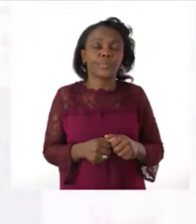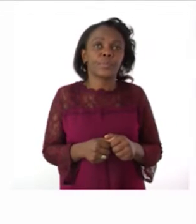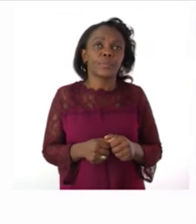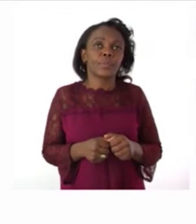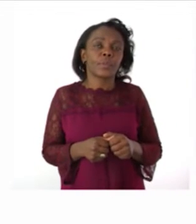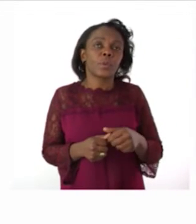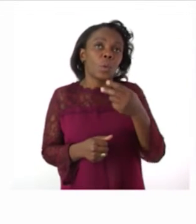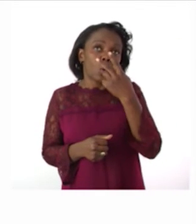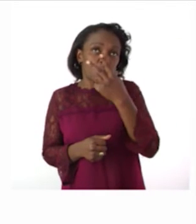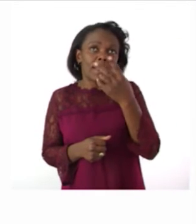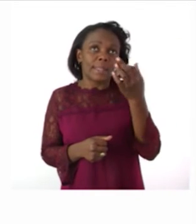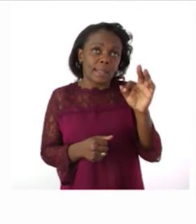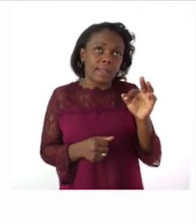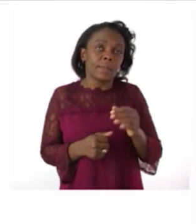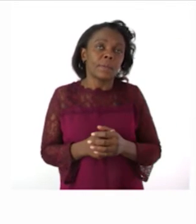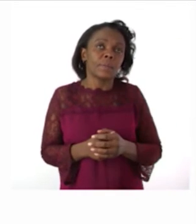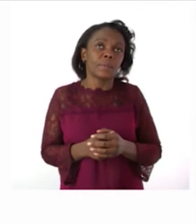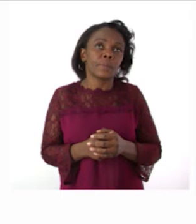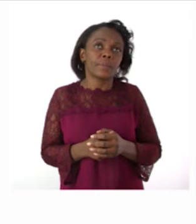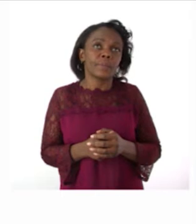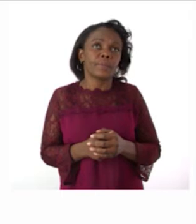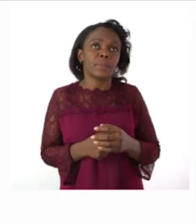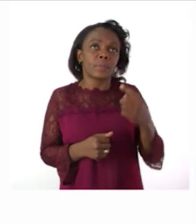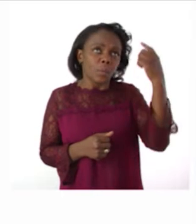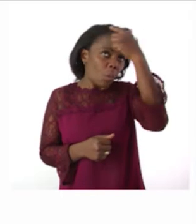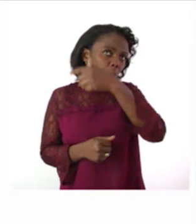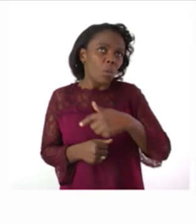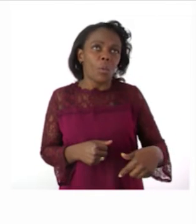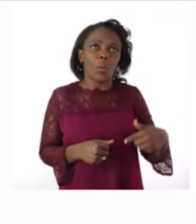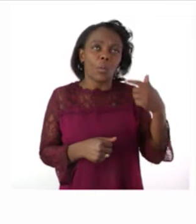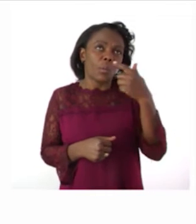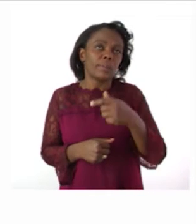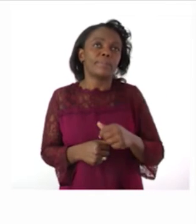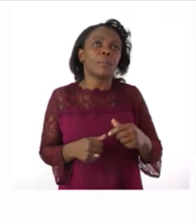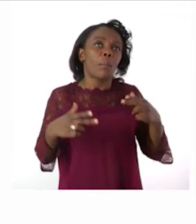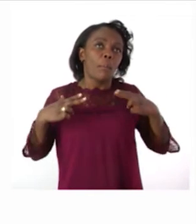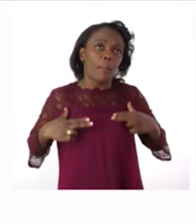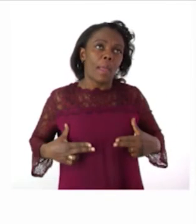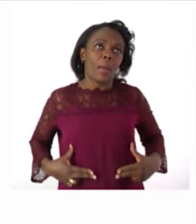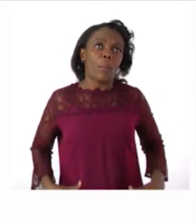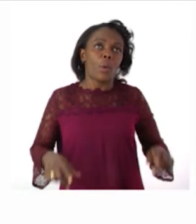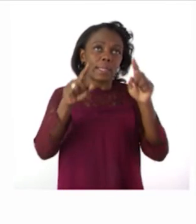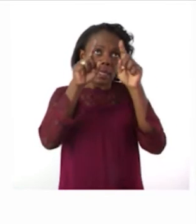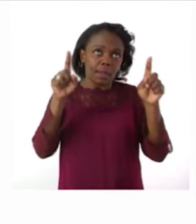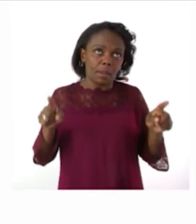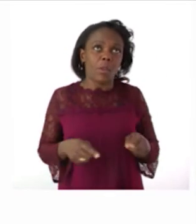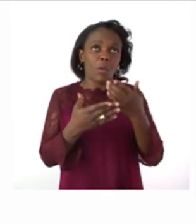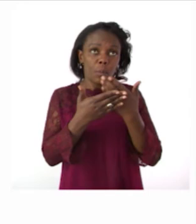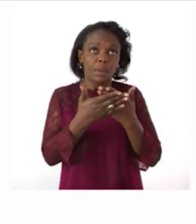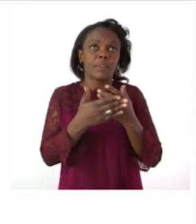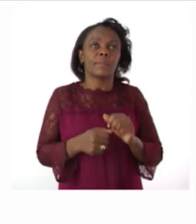page 29, we will see ourselves there, the picture of my body. But my body